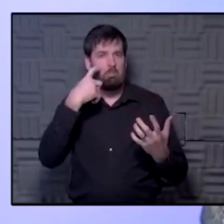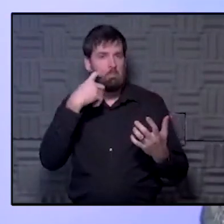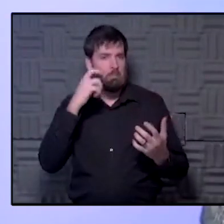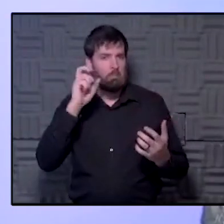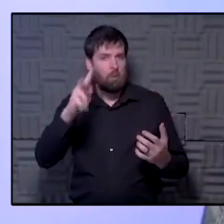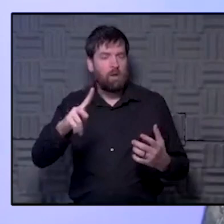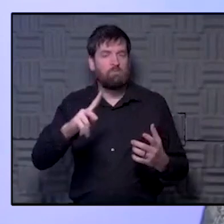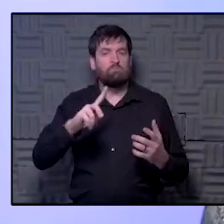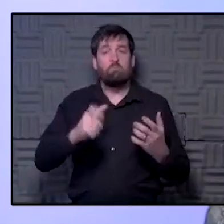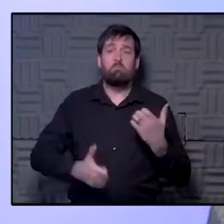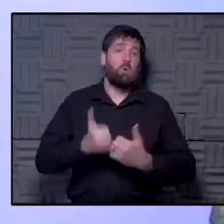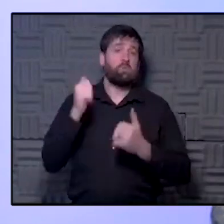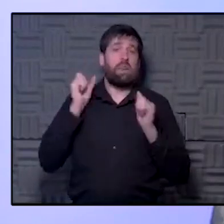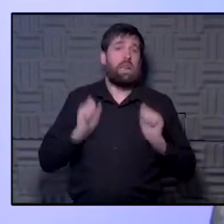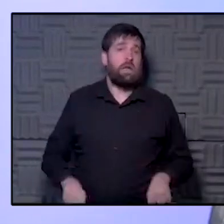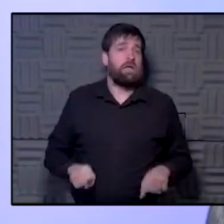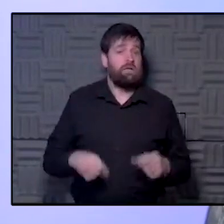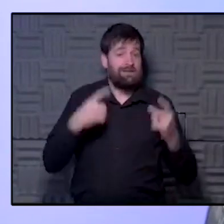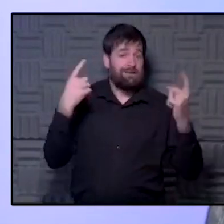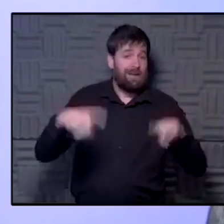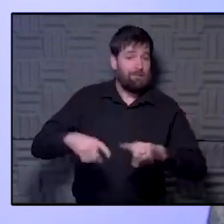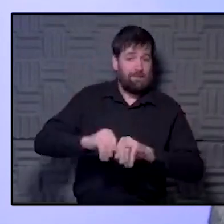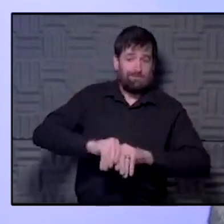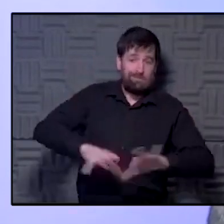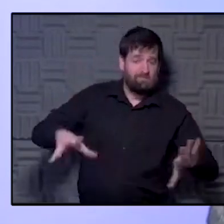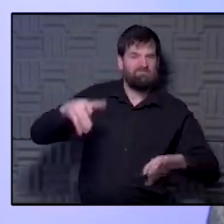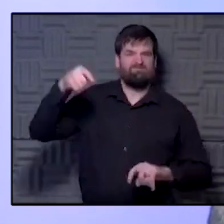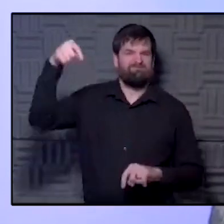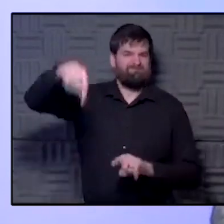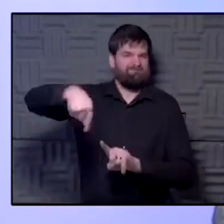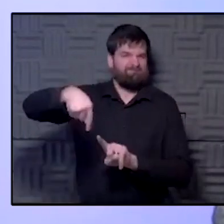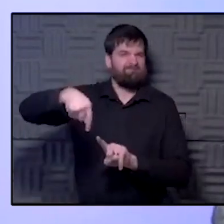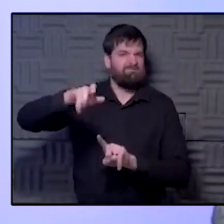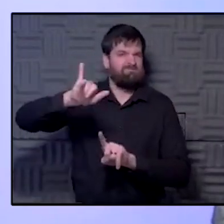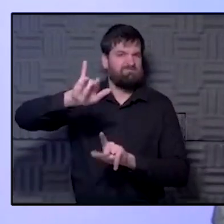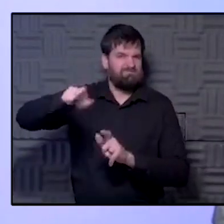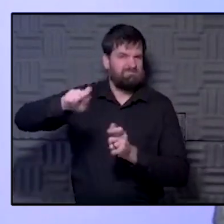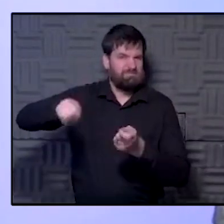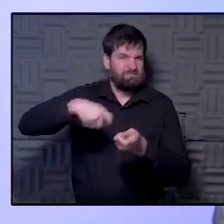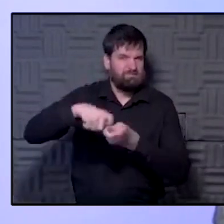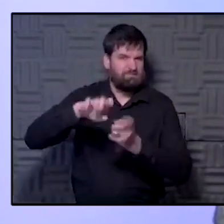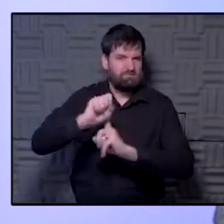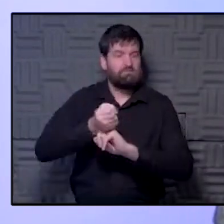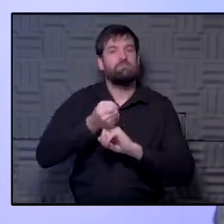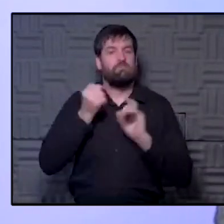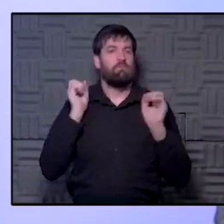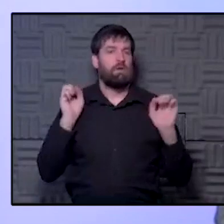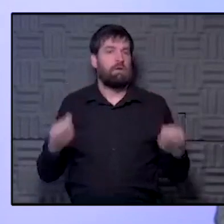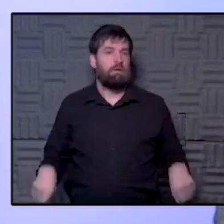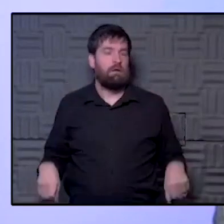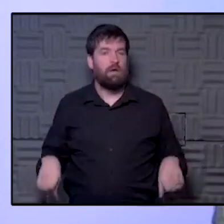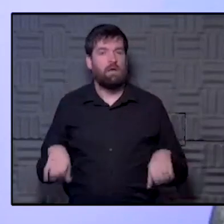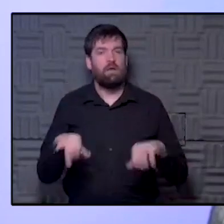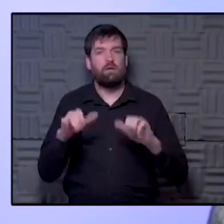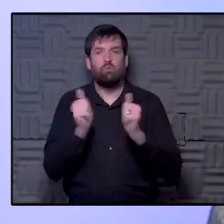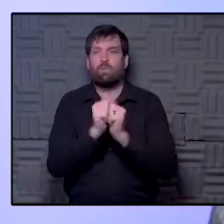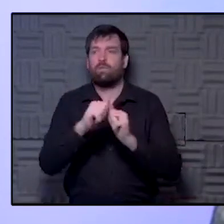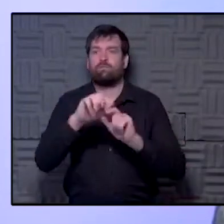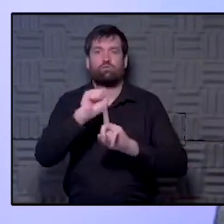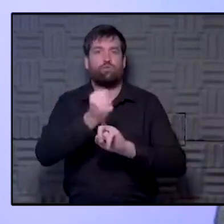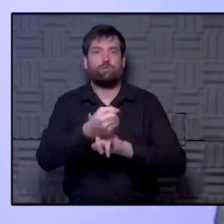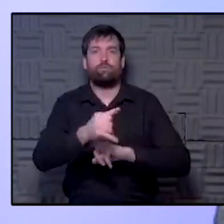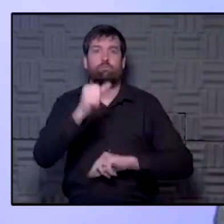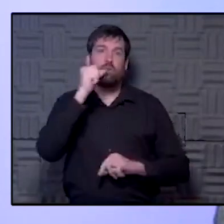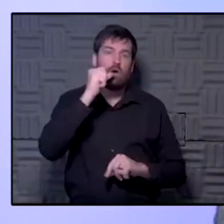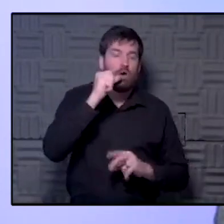very, very likely that's where spread occurred. So we can often do that in a situation like a bar or